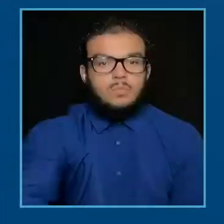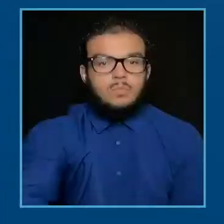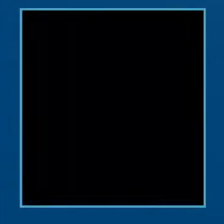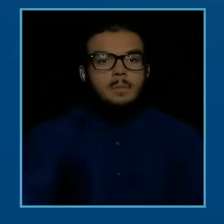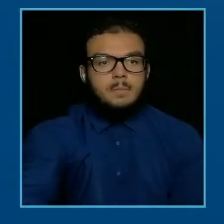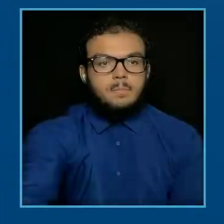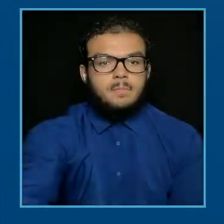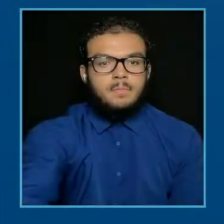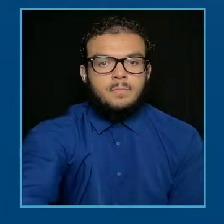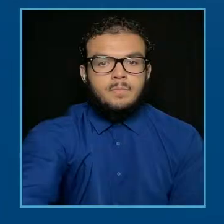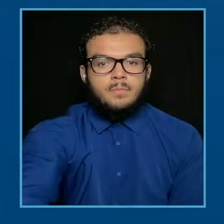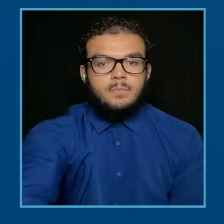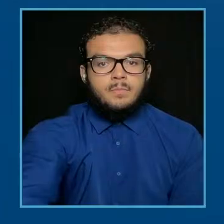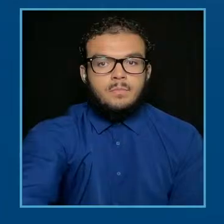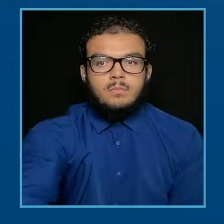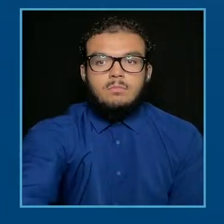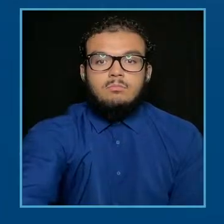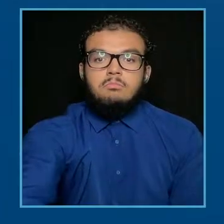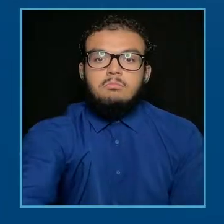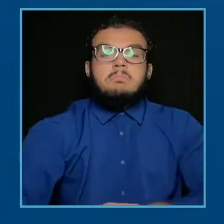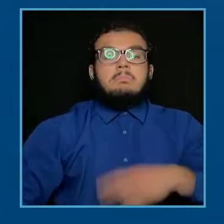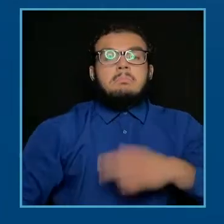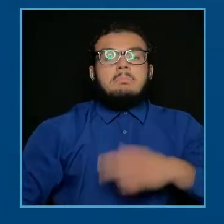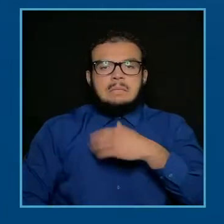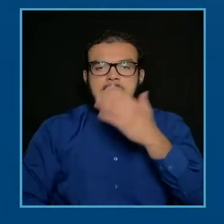Not hearing any or seeing any.